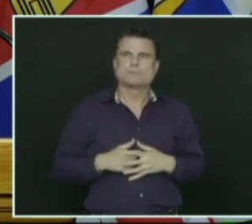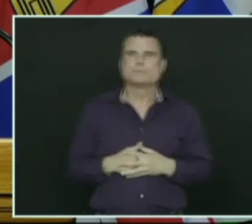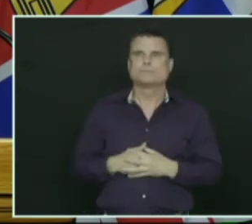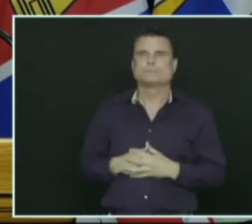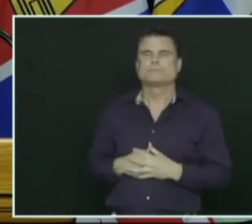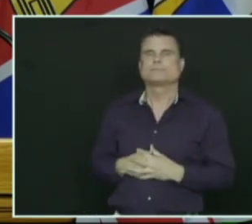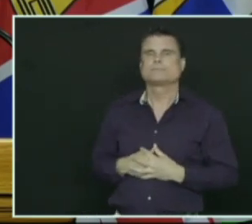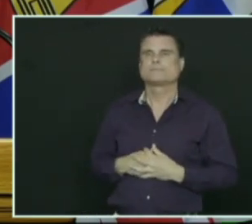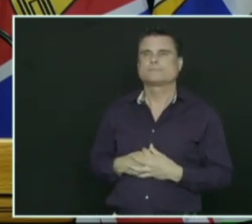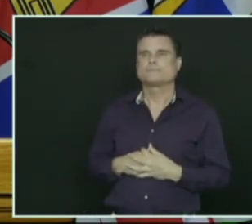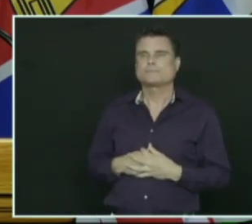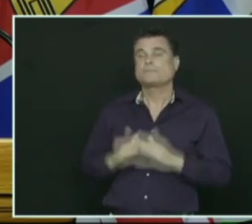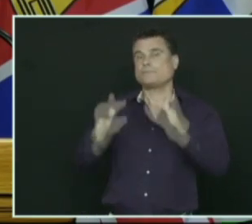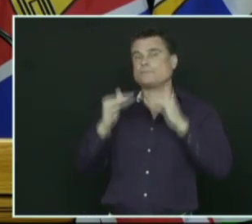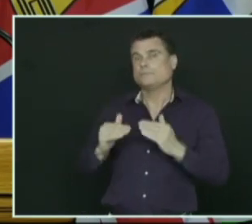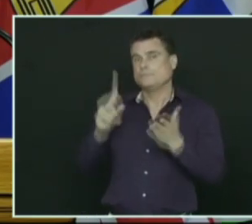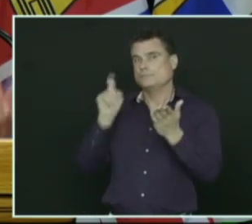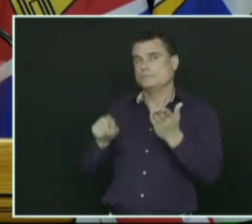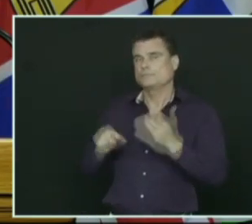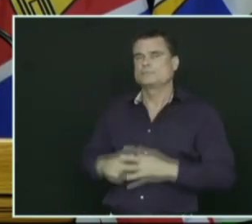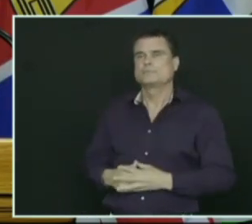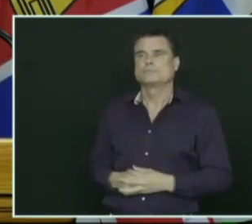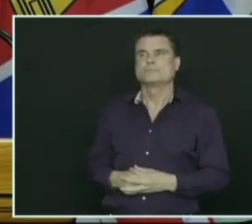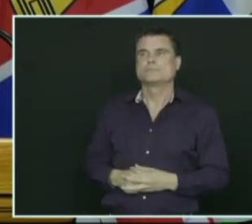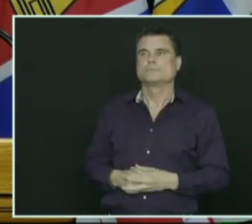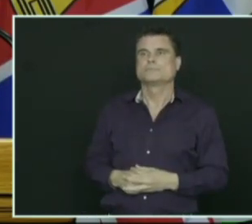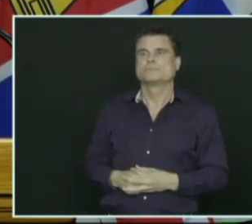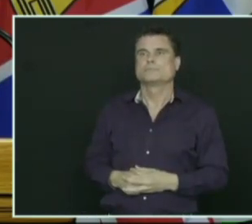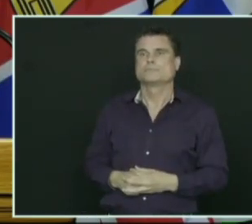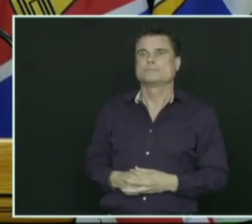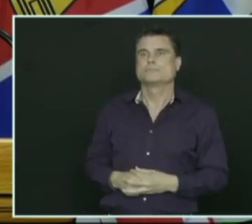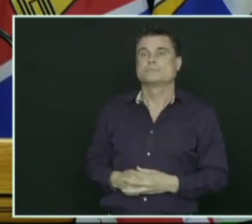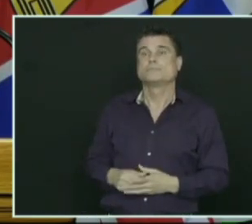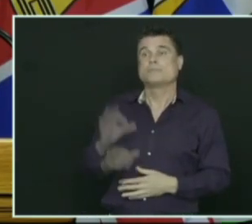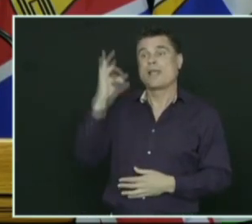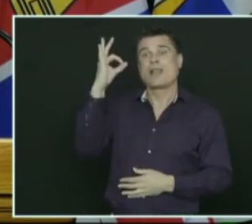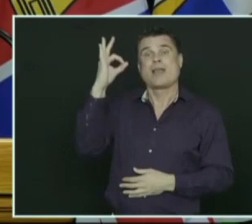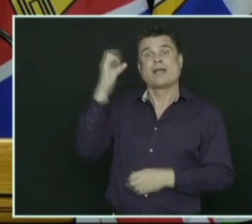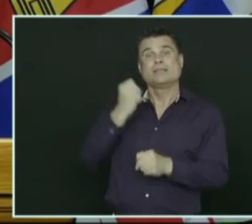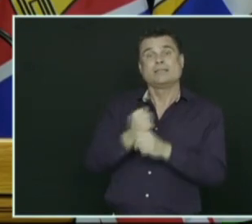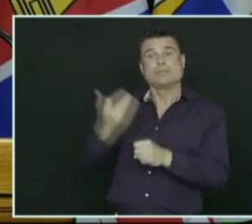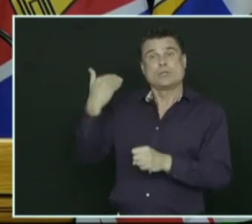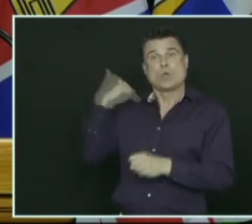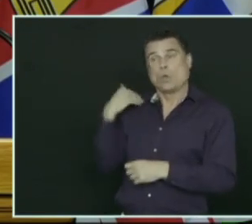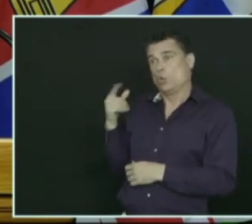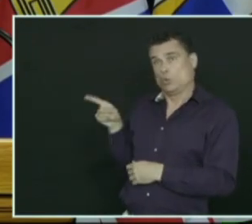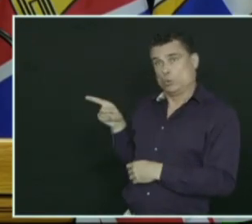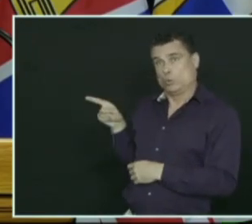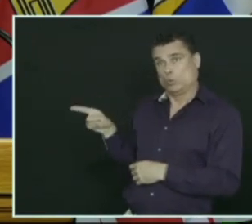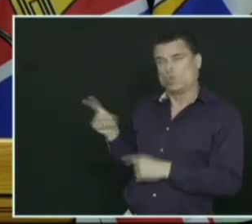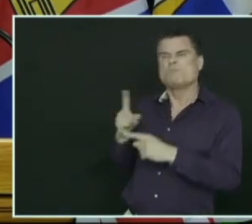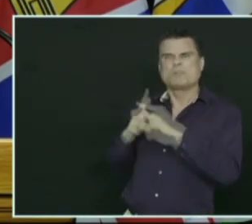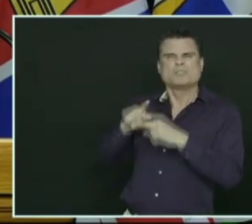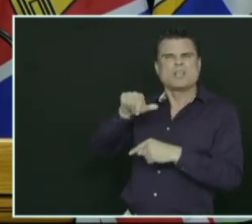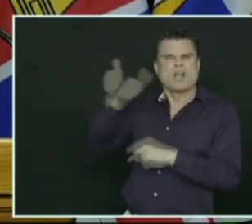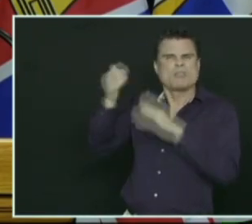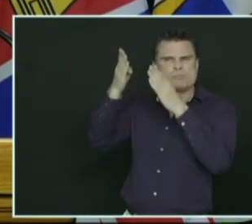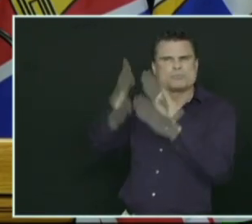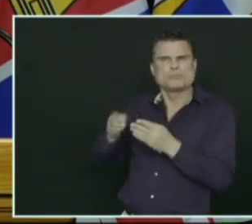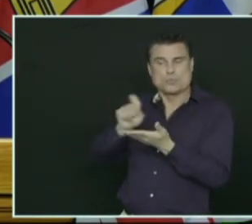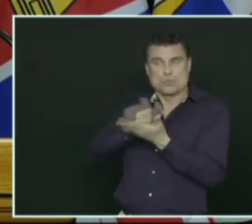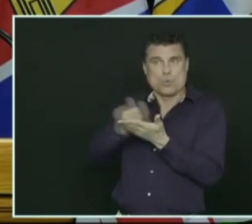a lot of it is based on modeling. And of course, as you've heard me say many times, modeling has its challenges. It helps